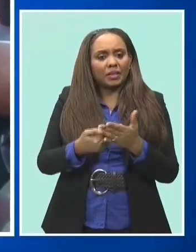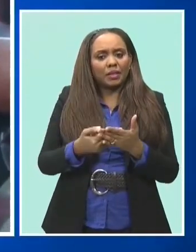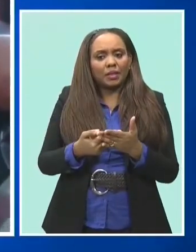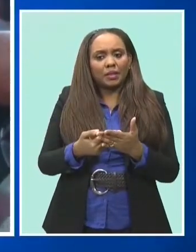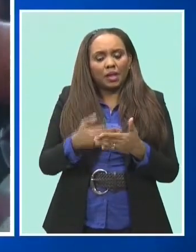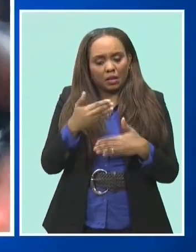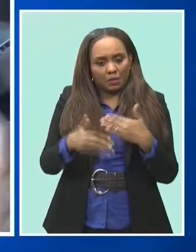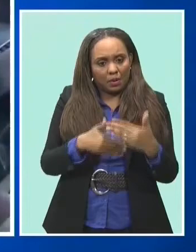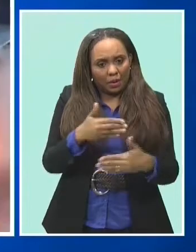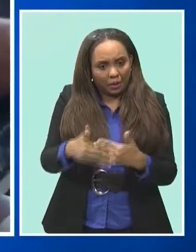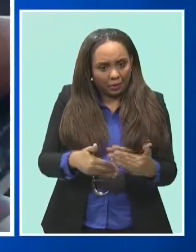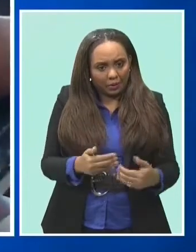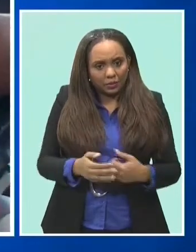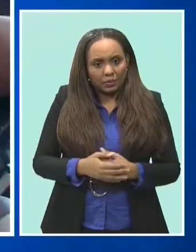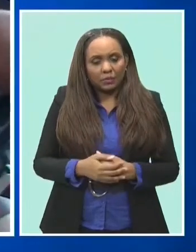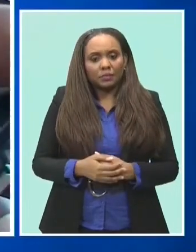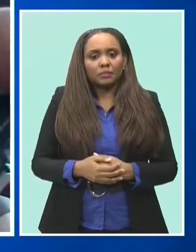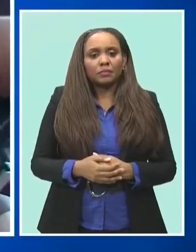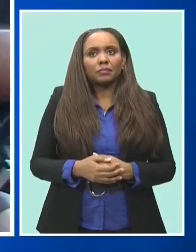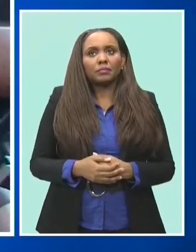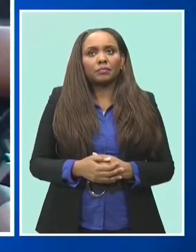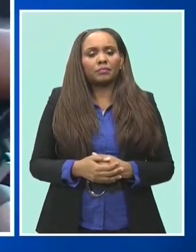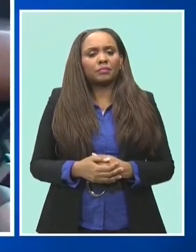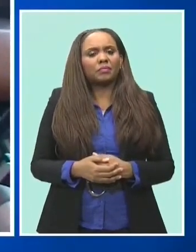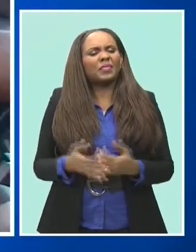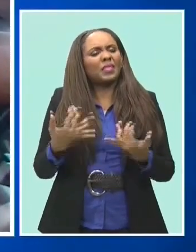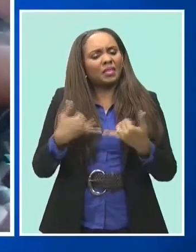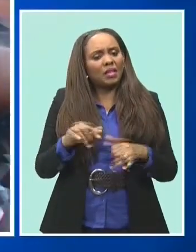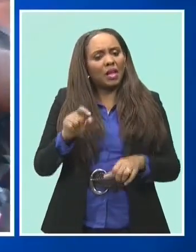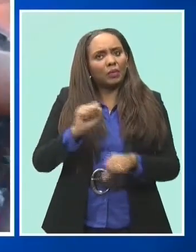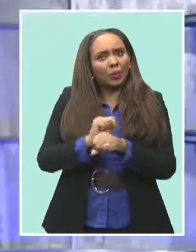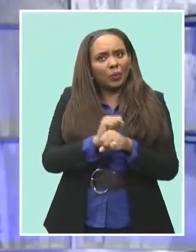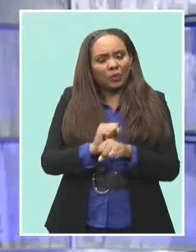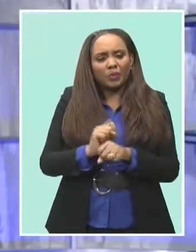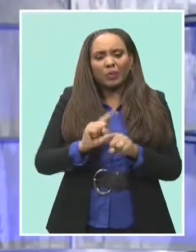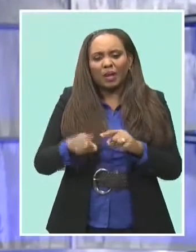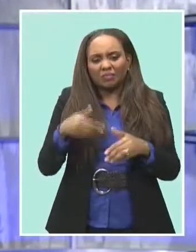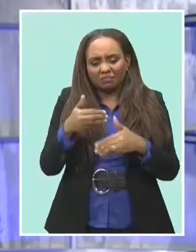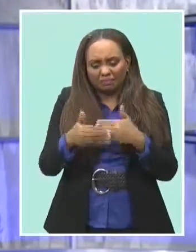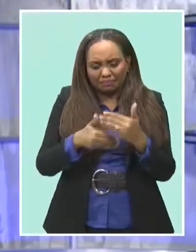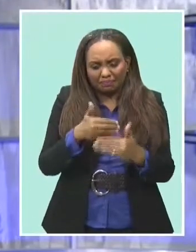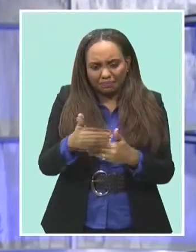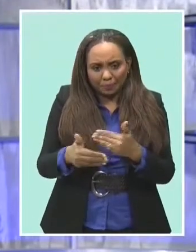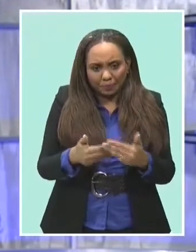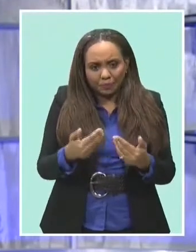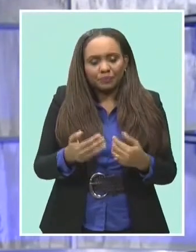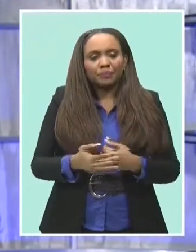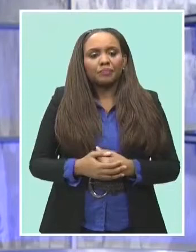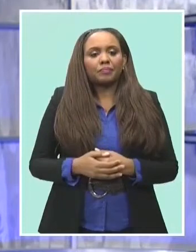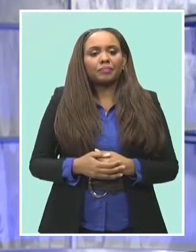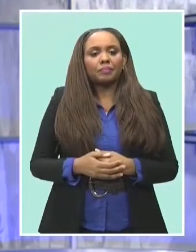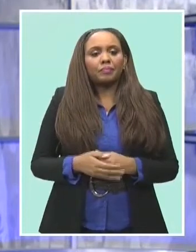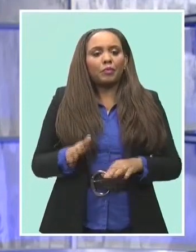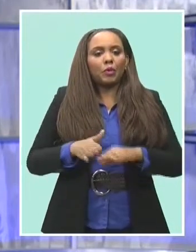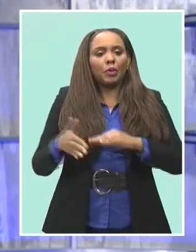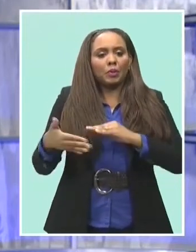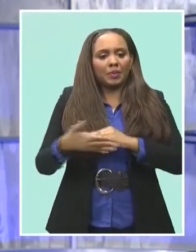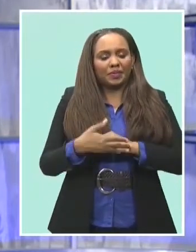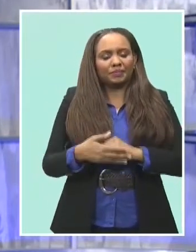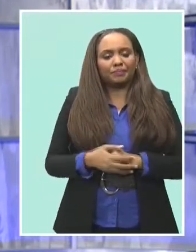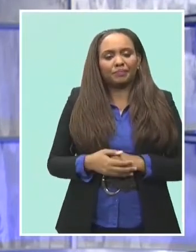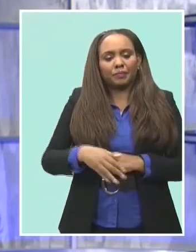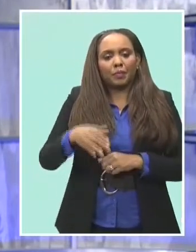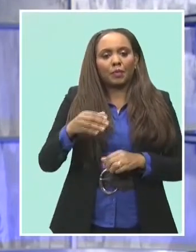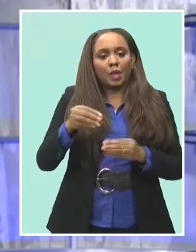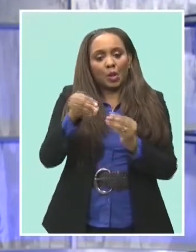the process is unfolding. It's still a work in progress. Over to Jamaica now, where we hear that banana farmers